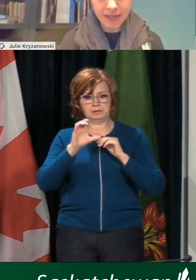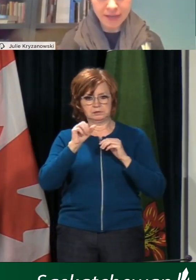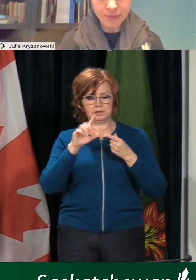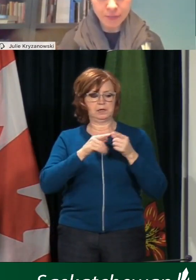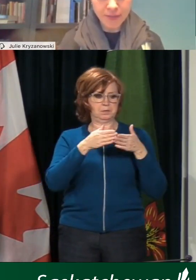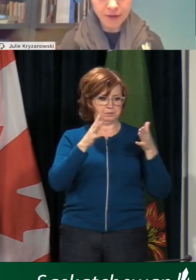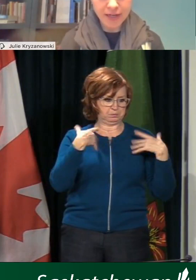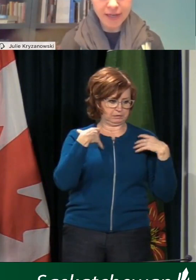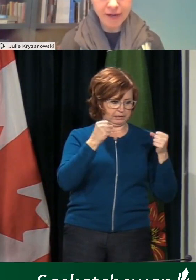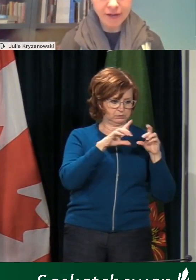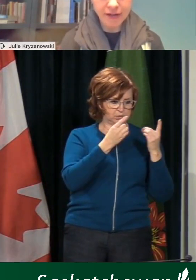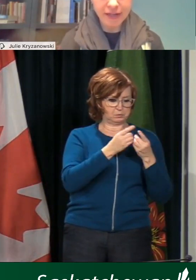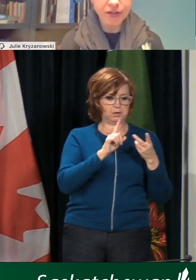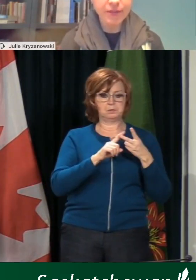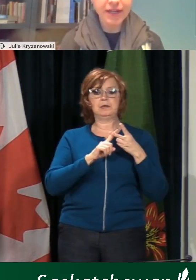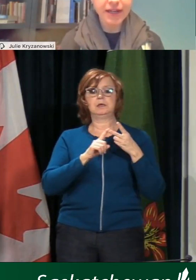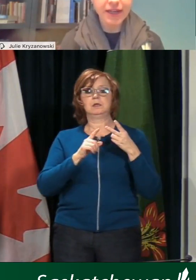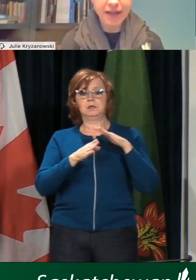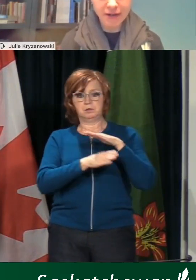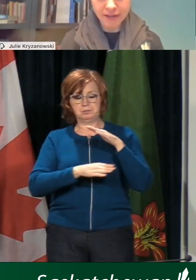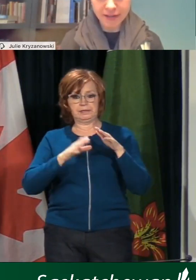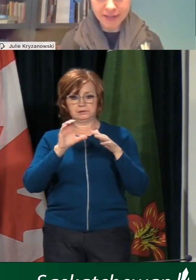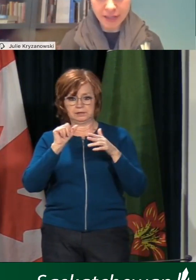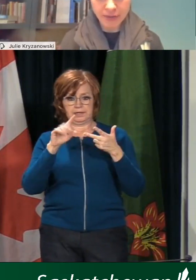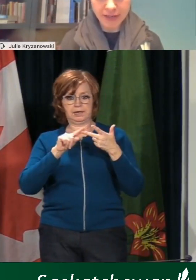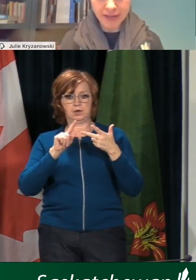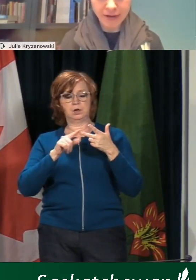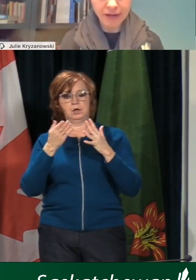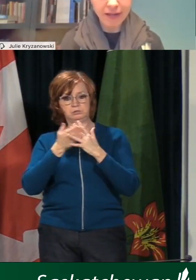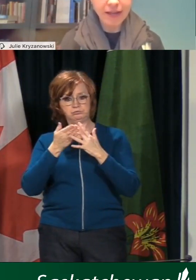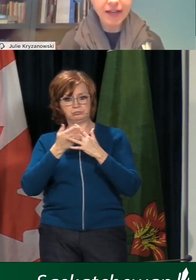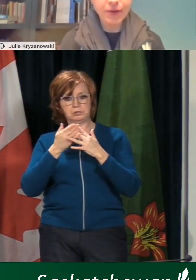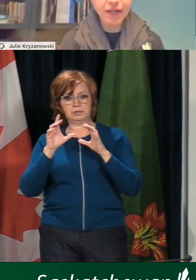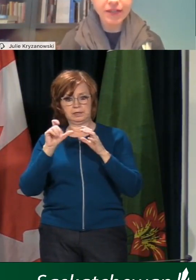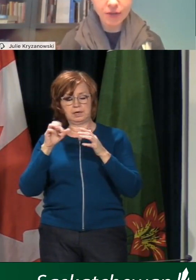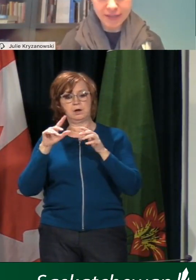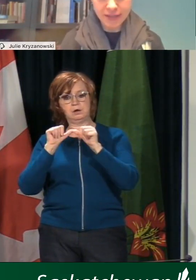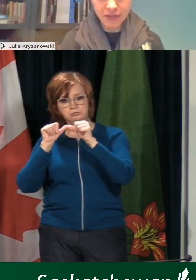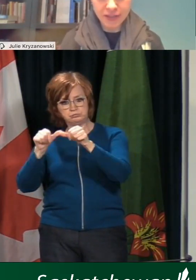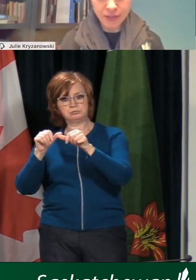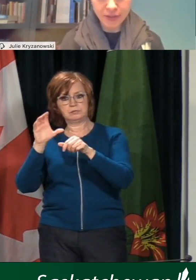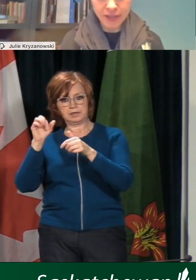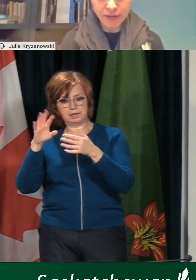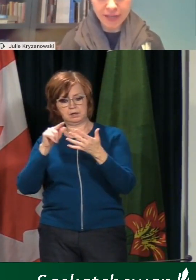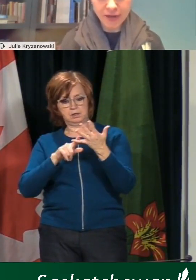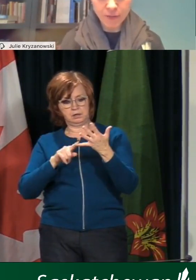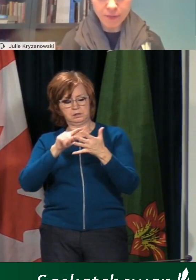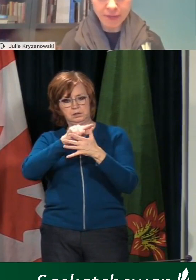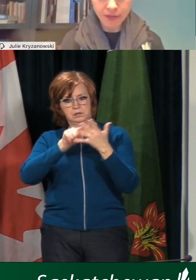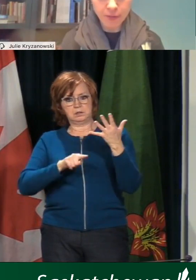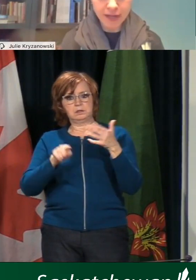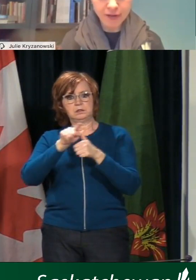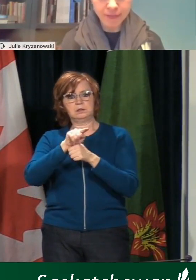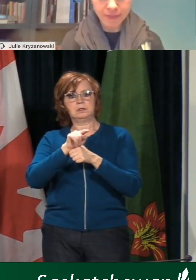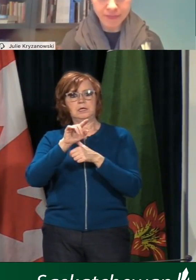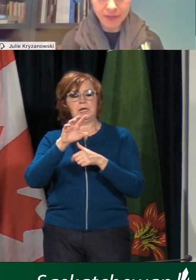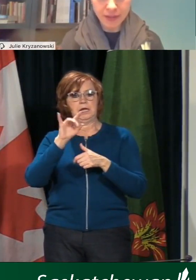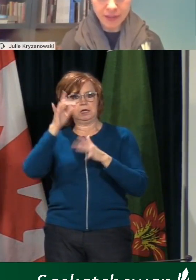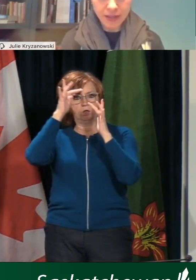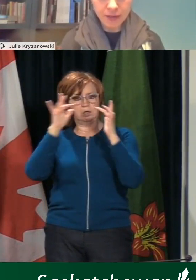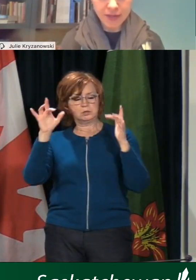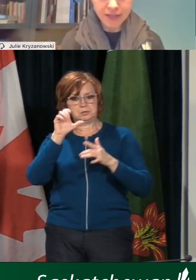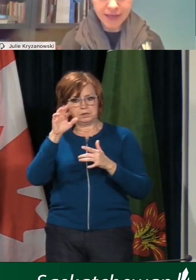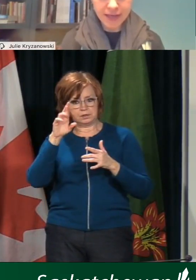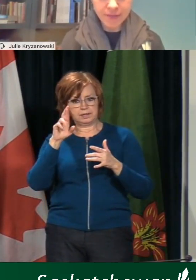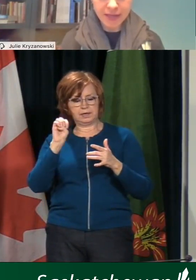health, primary care, intermediate care, and continuing care, as well as transitions to acute care when required. In